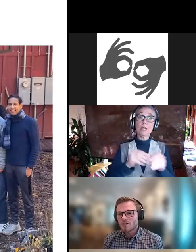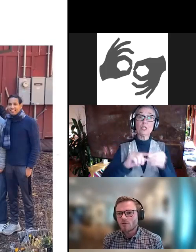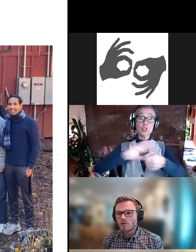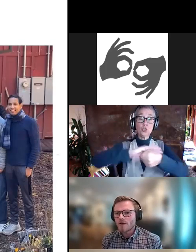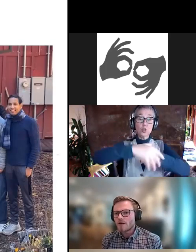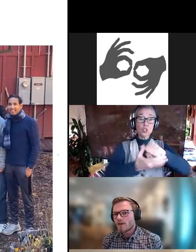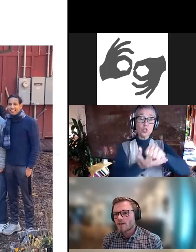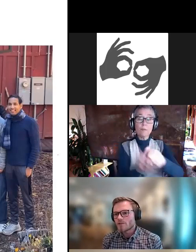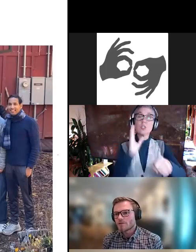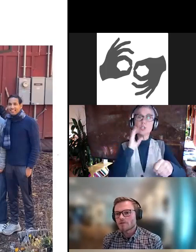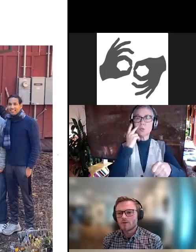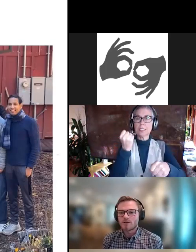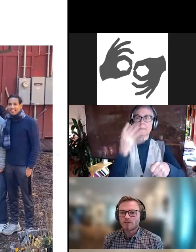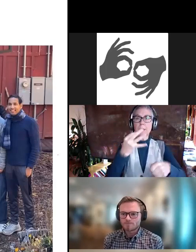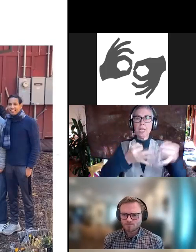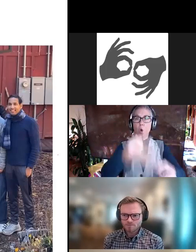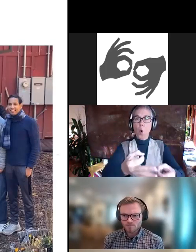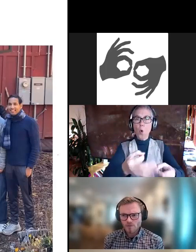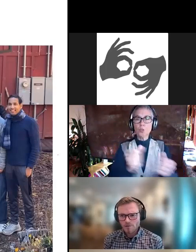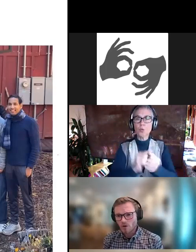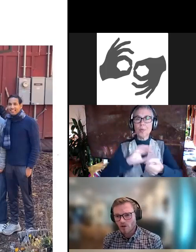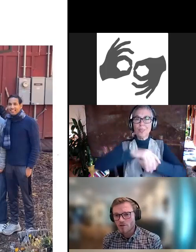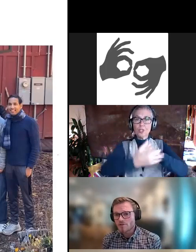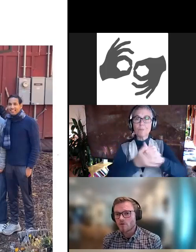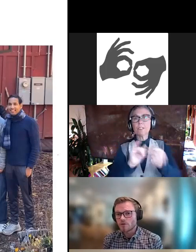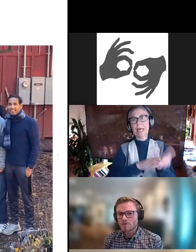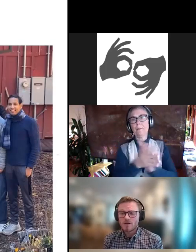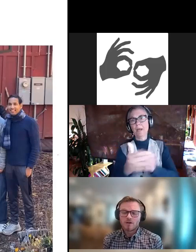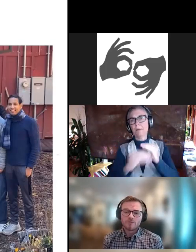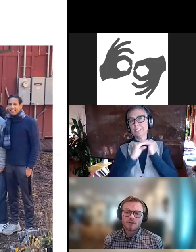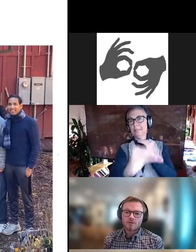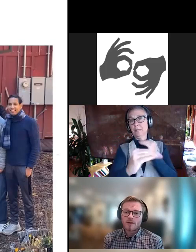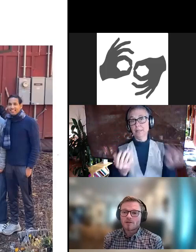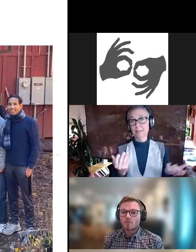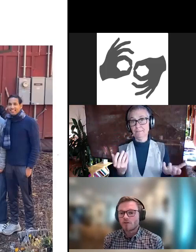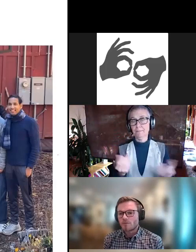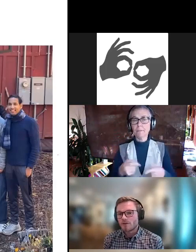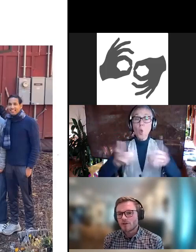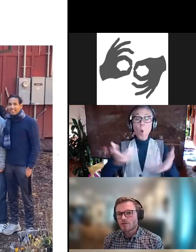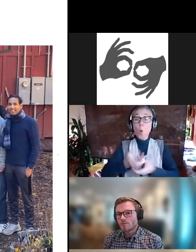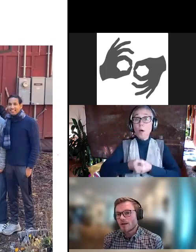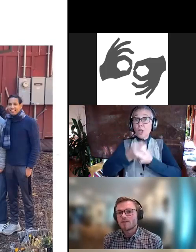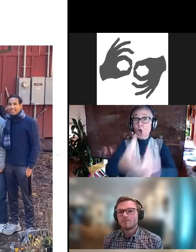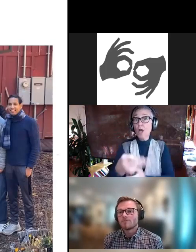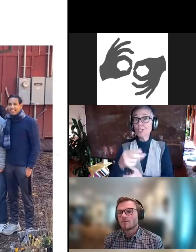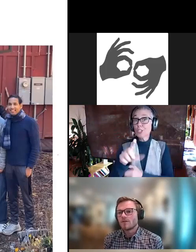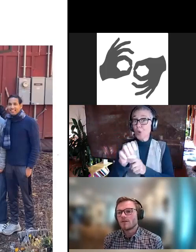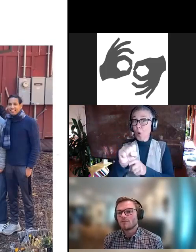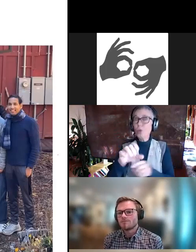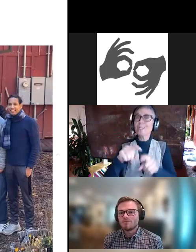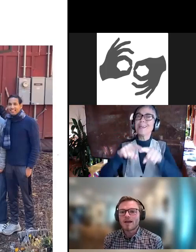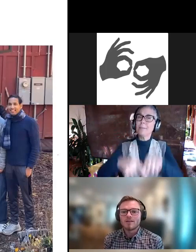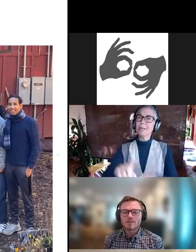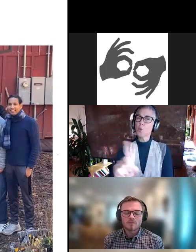you're going to see a lot of holes there. And in that case, it's a stability thing. So what causes holes really depends on where the mutations are made and